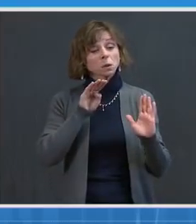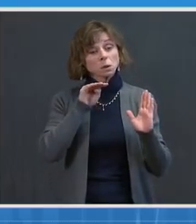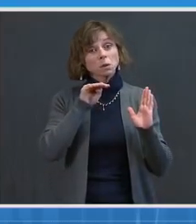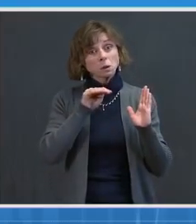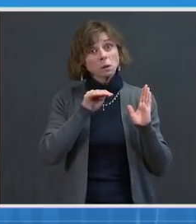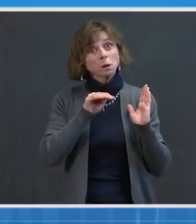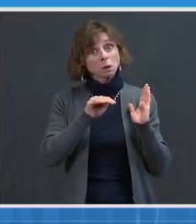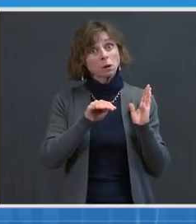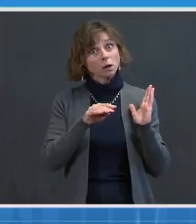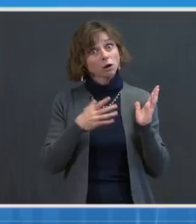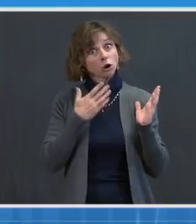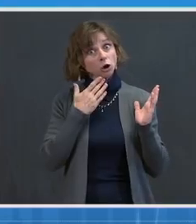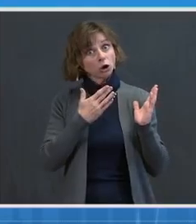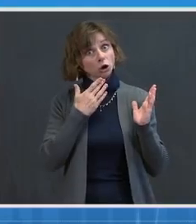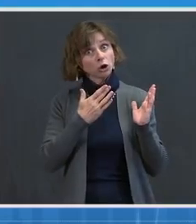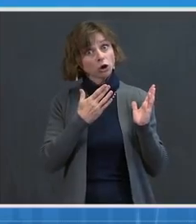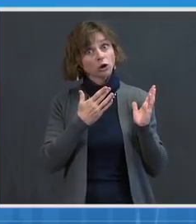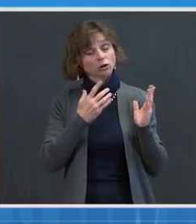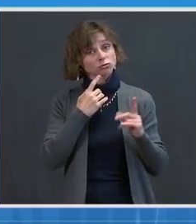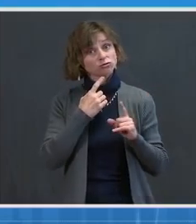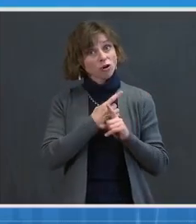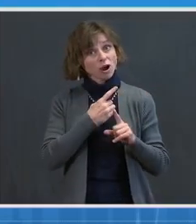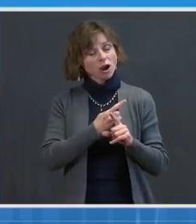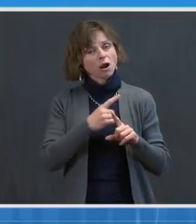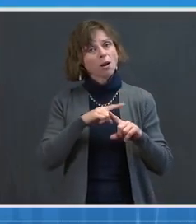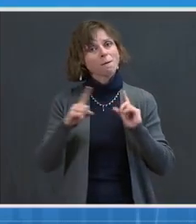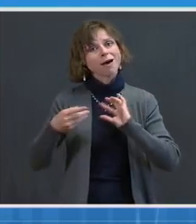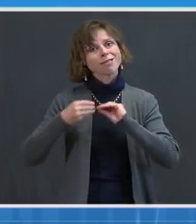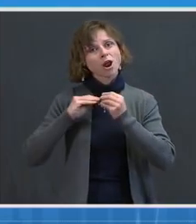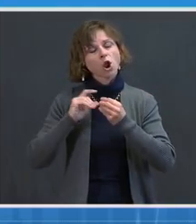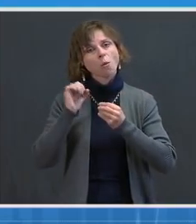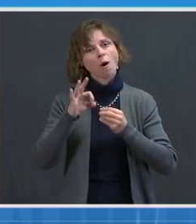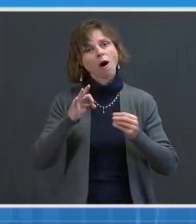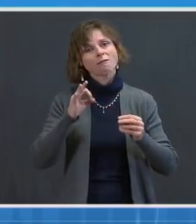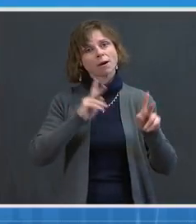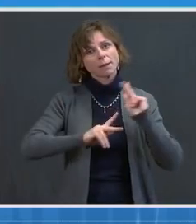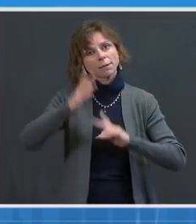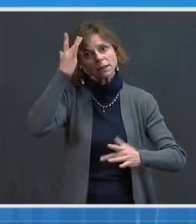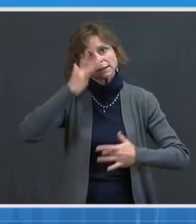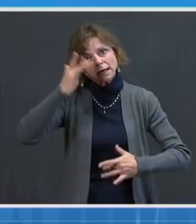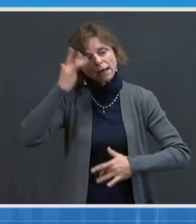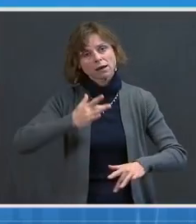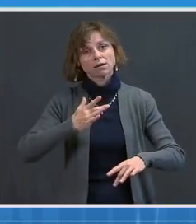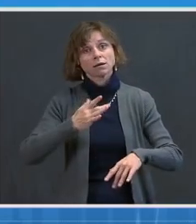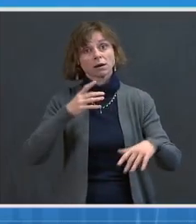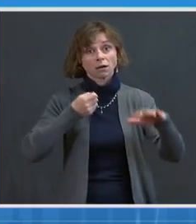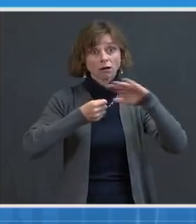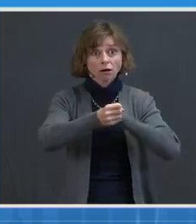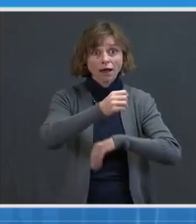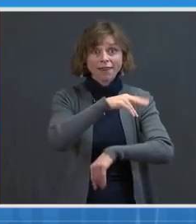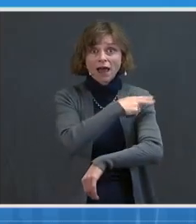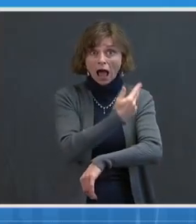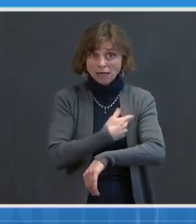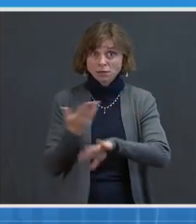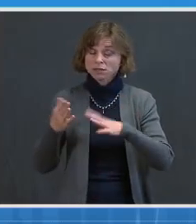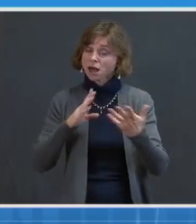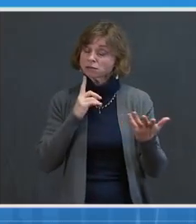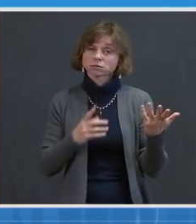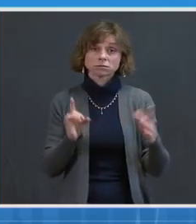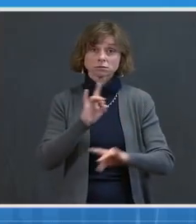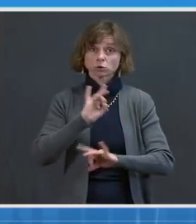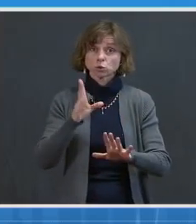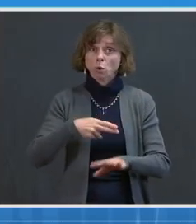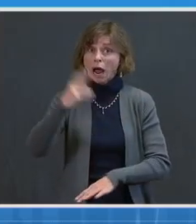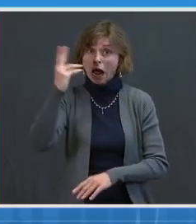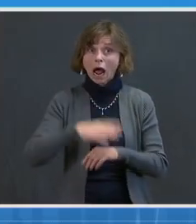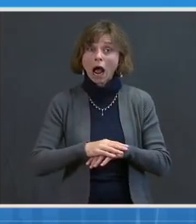in the right direction, the number of cases, hospitalizations, and deaths still remain too high and are somber reminders